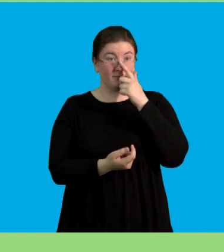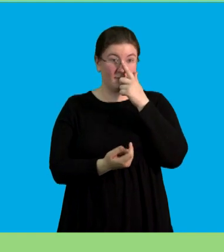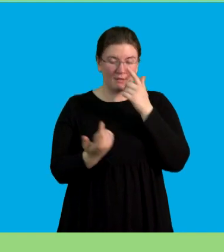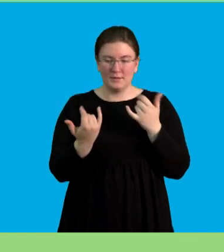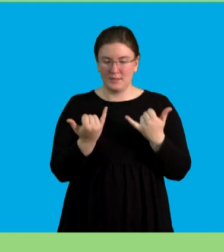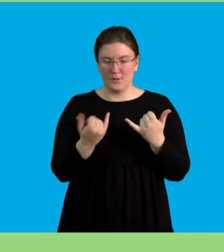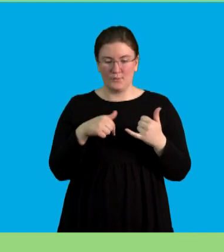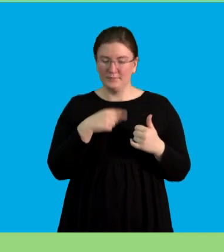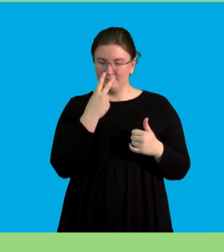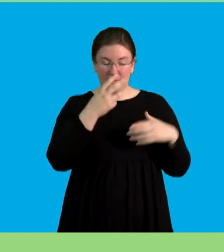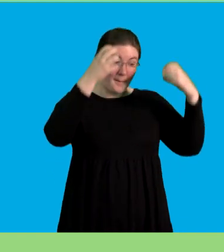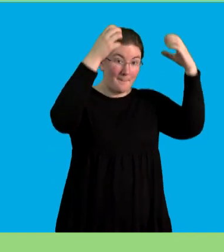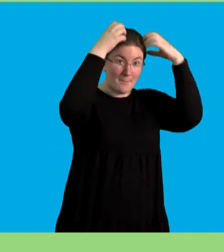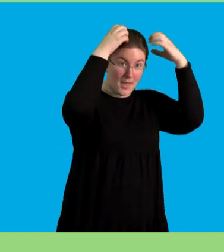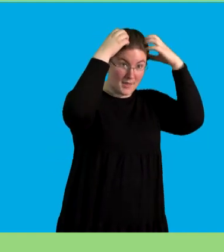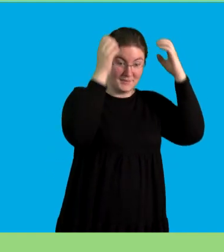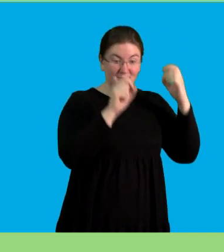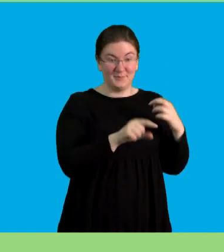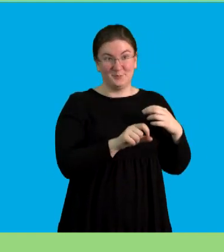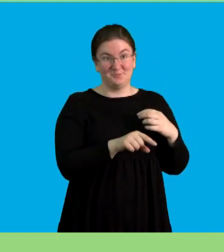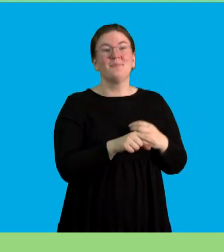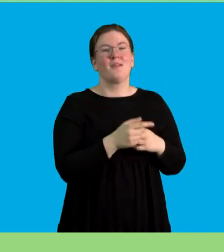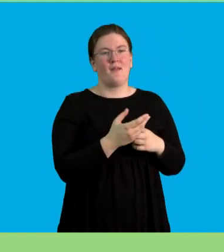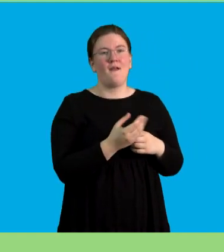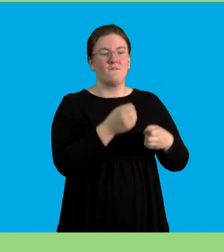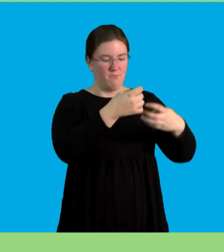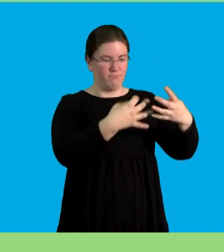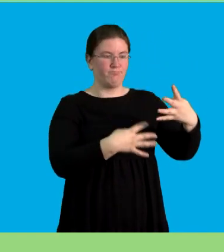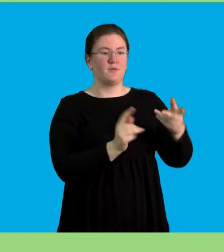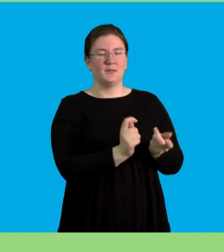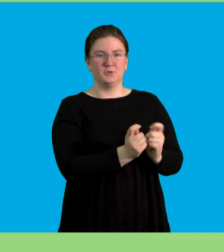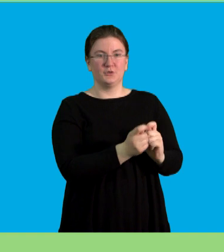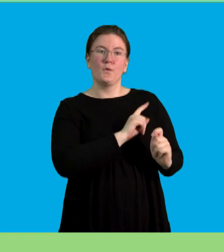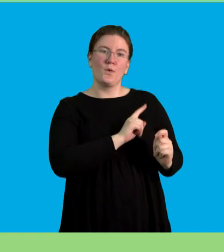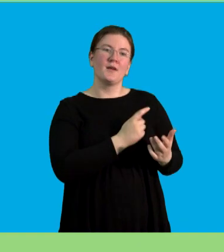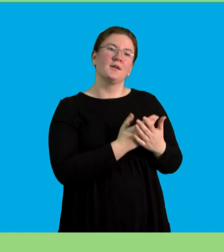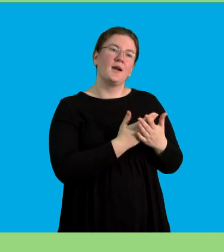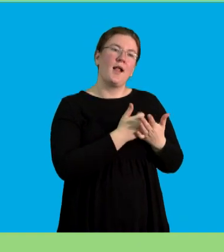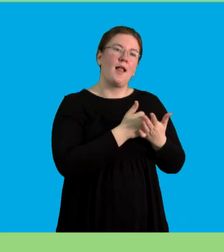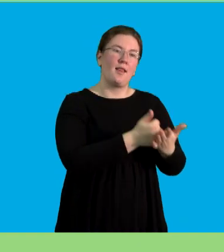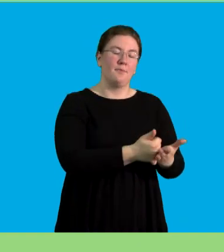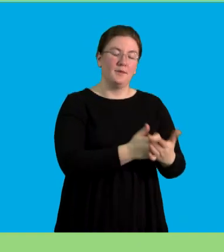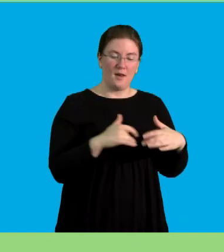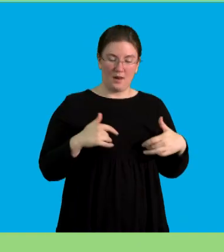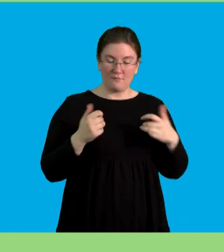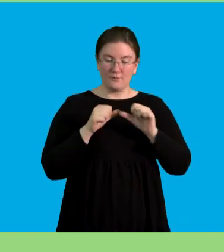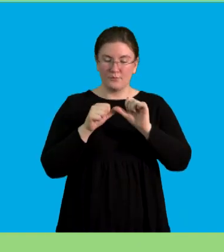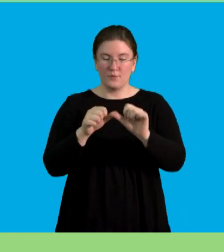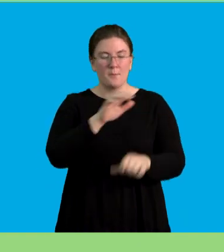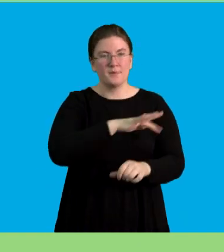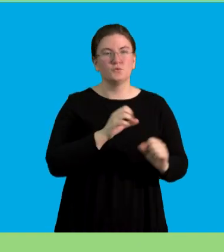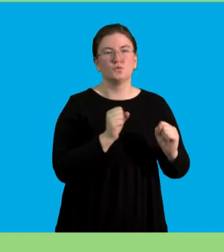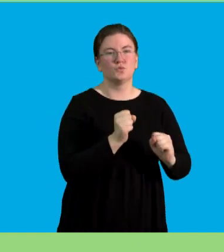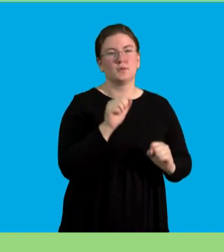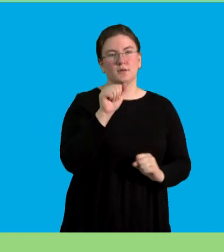Now we look at polar bears. Polar bears have the following adaptations to help them live and survive